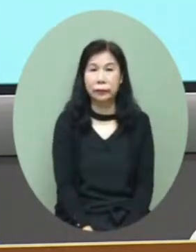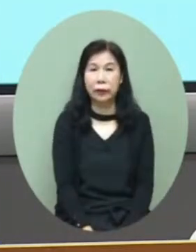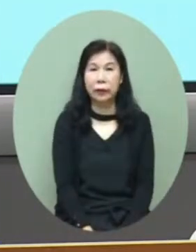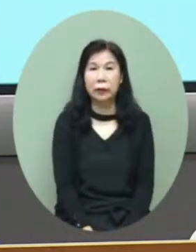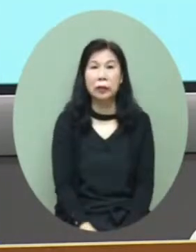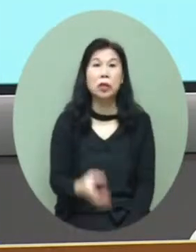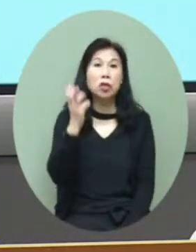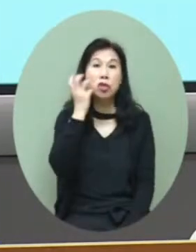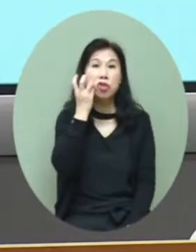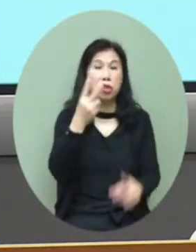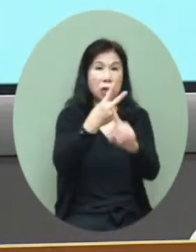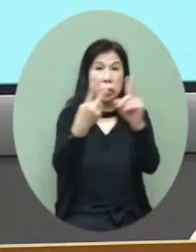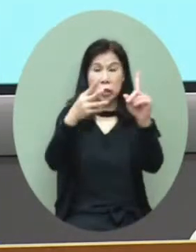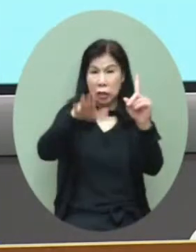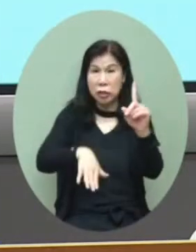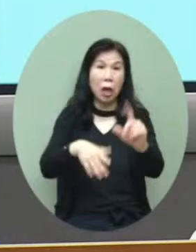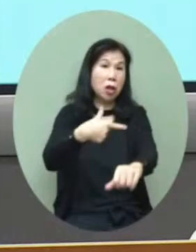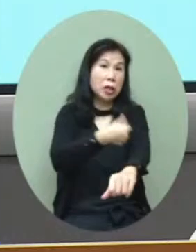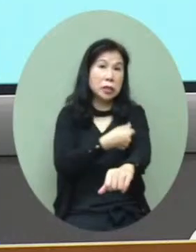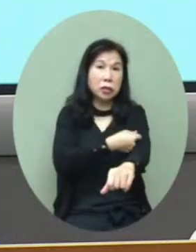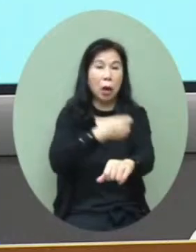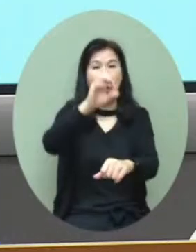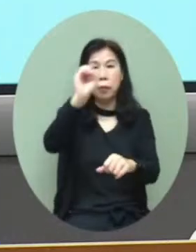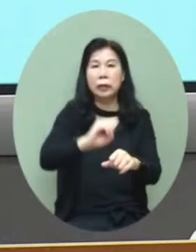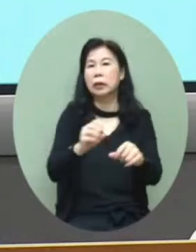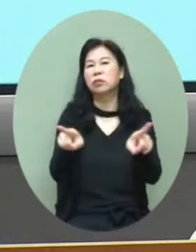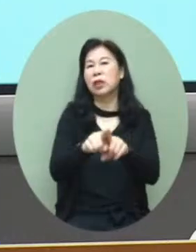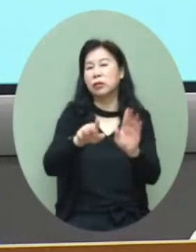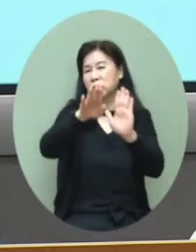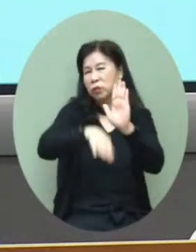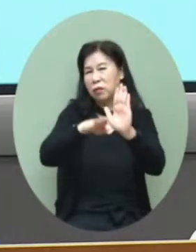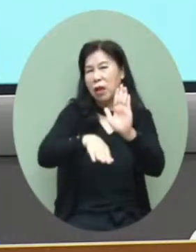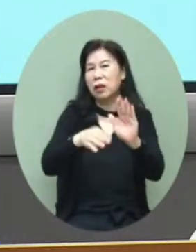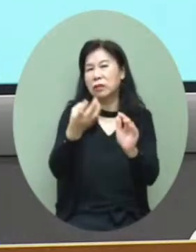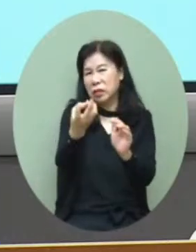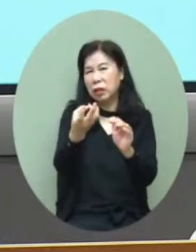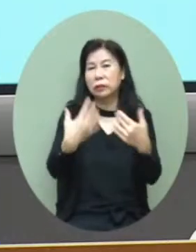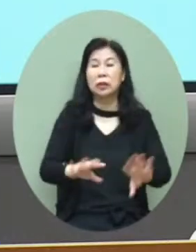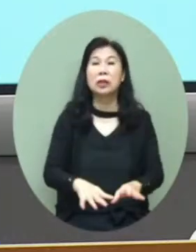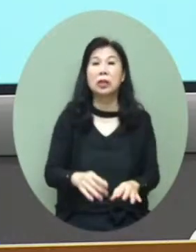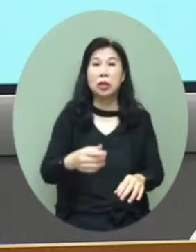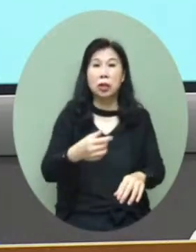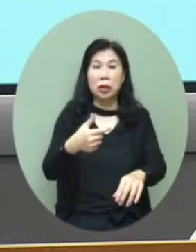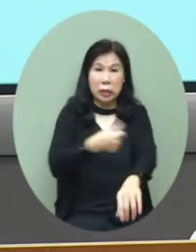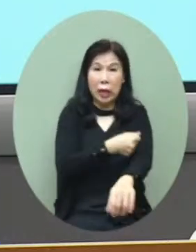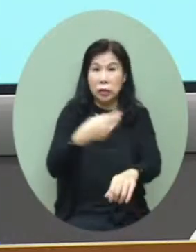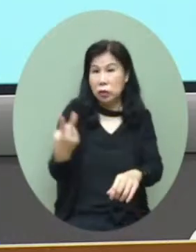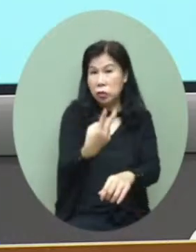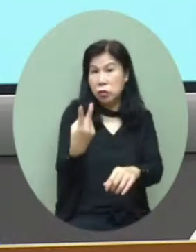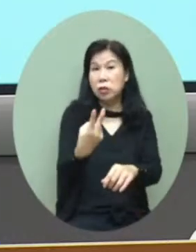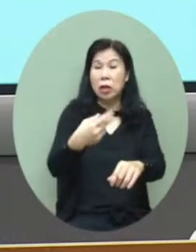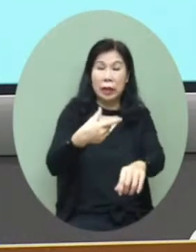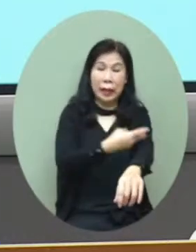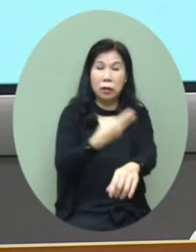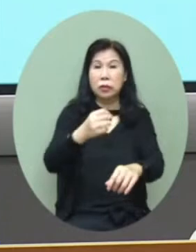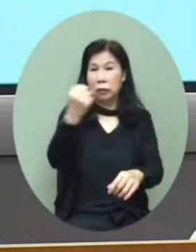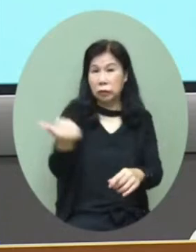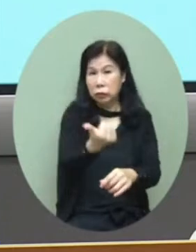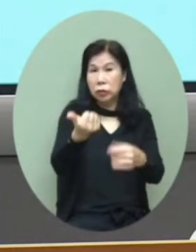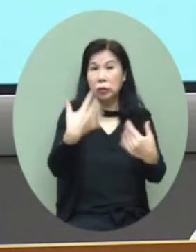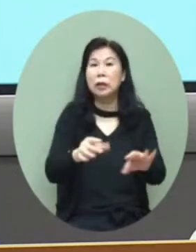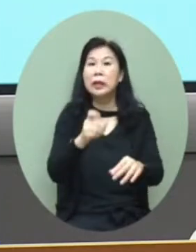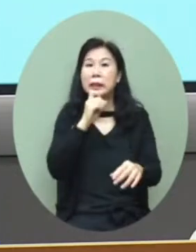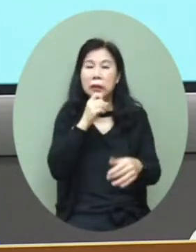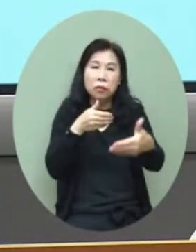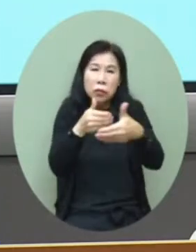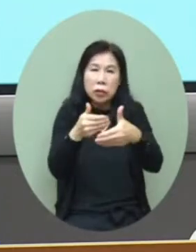And close to 60% of those above the age of 80 have not completed 3 doses of vaccine. And